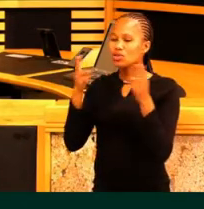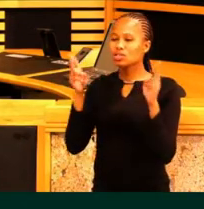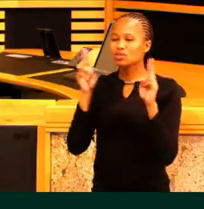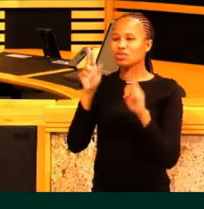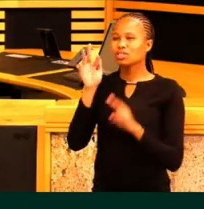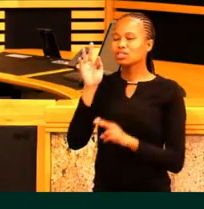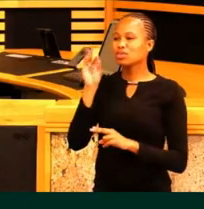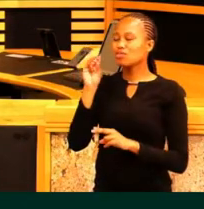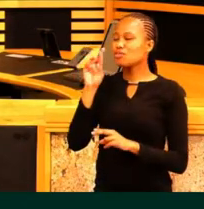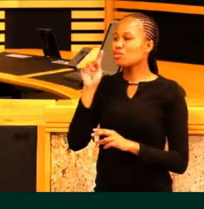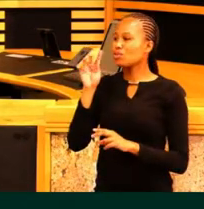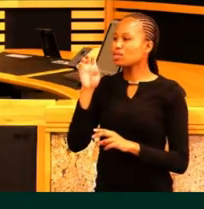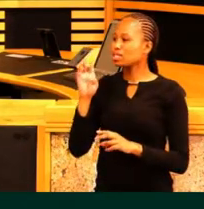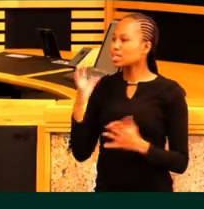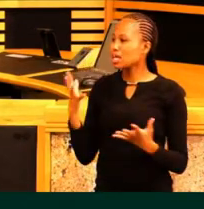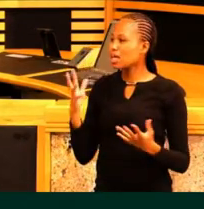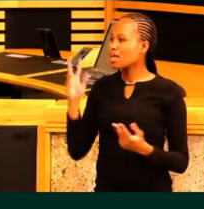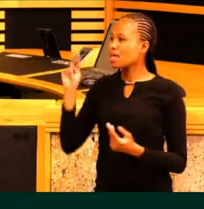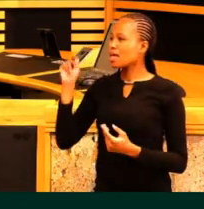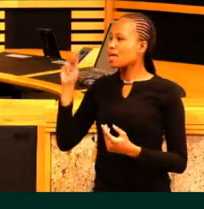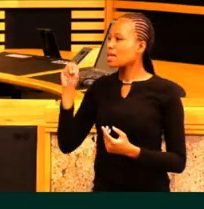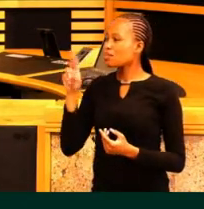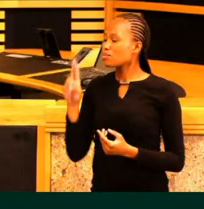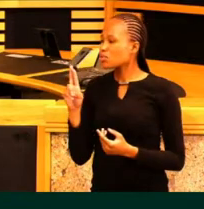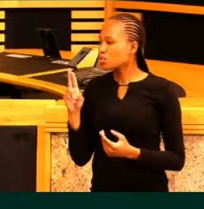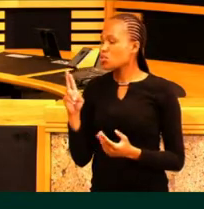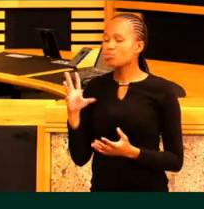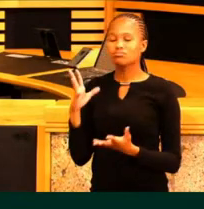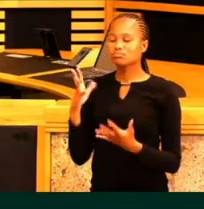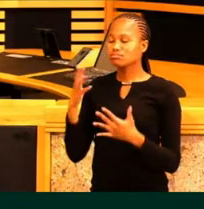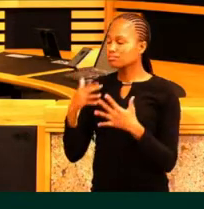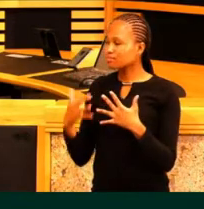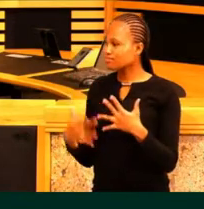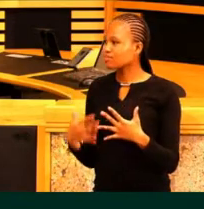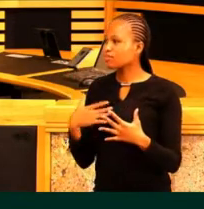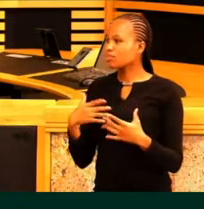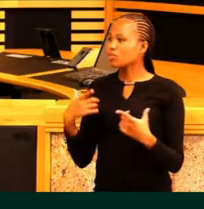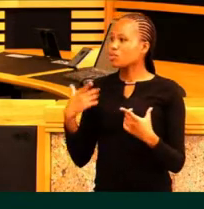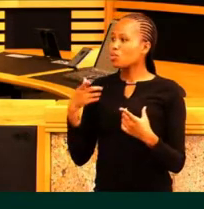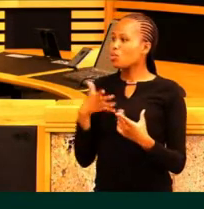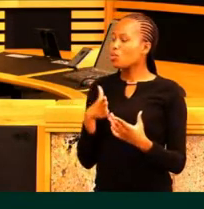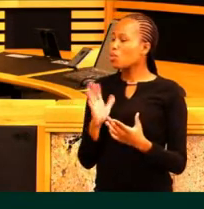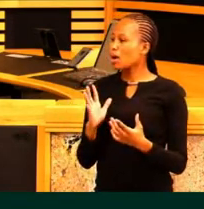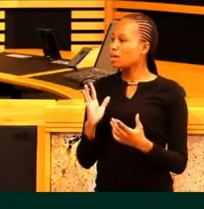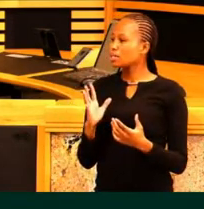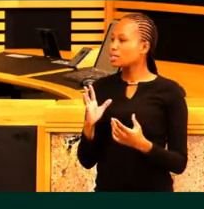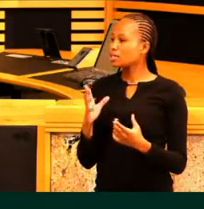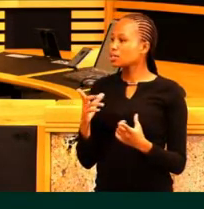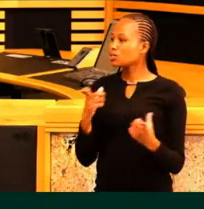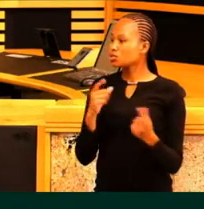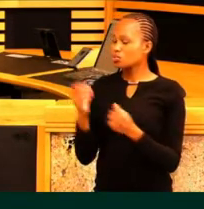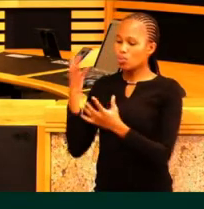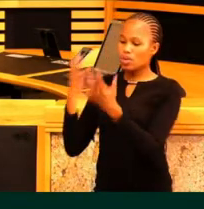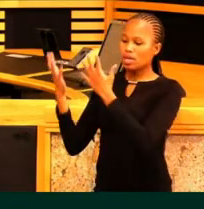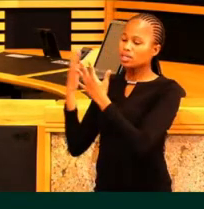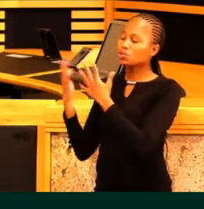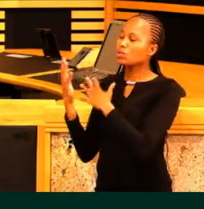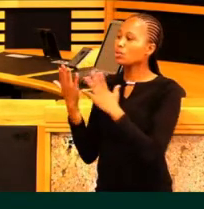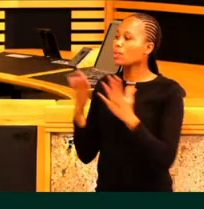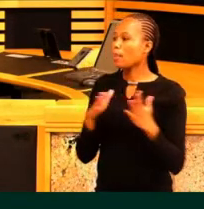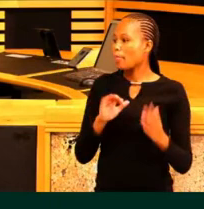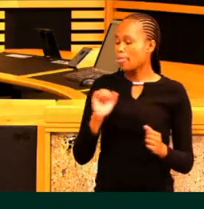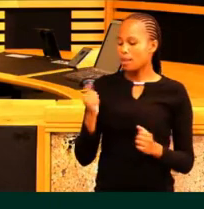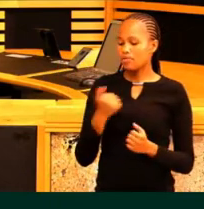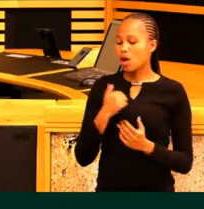Rose NMU and there was already been given that money to deal with the historical deaths of